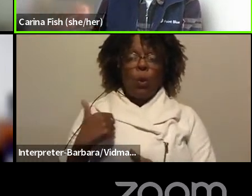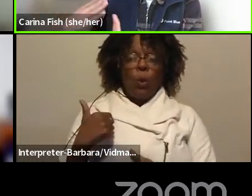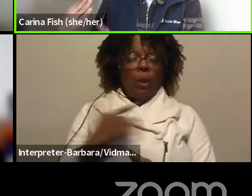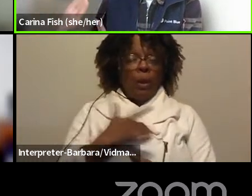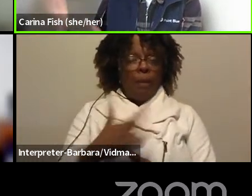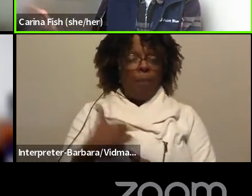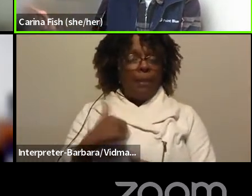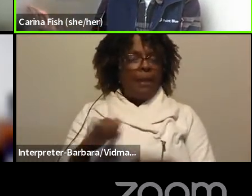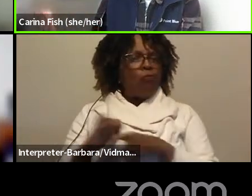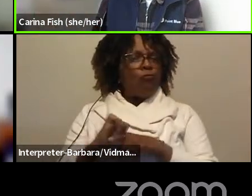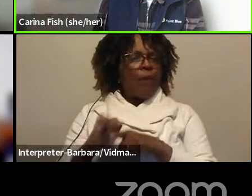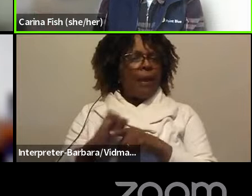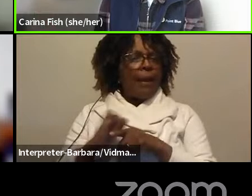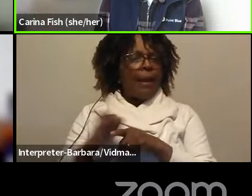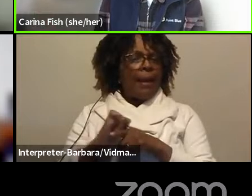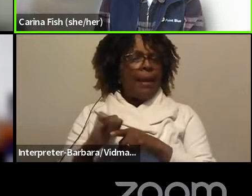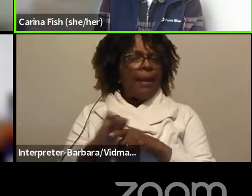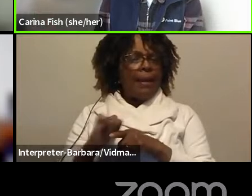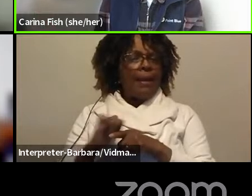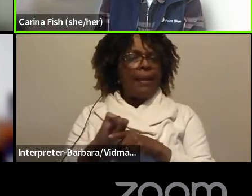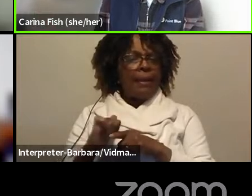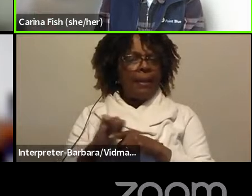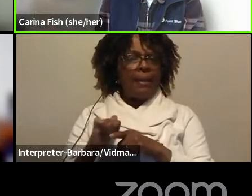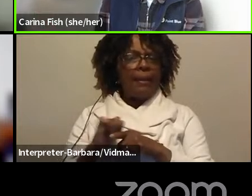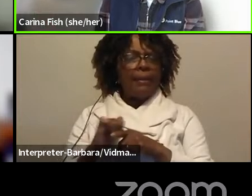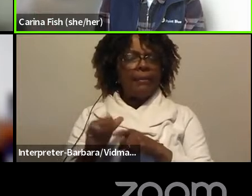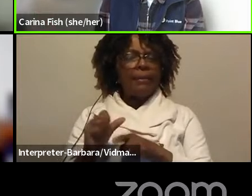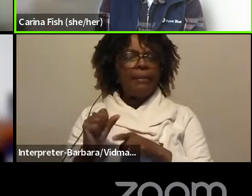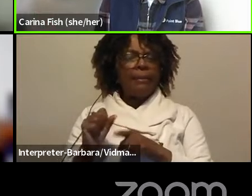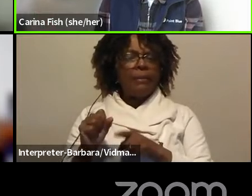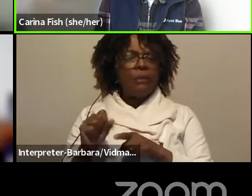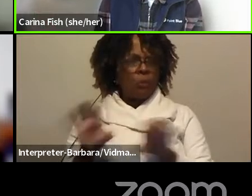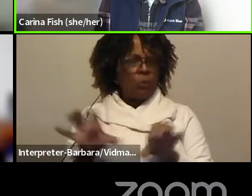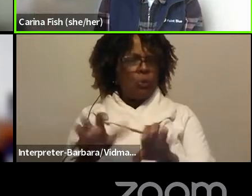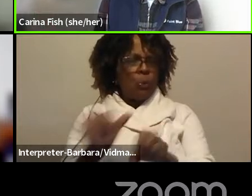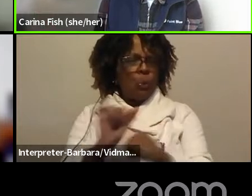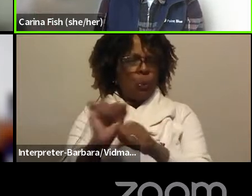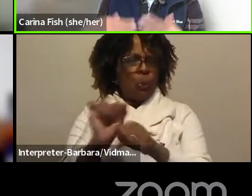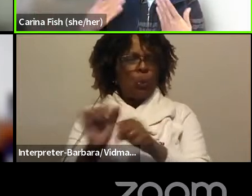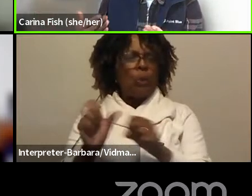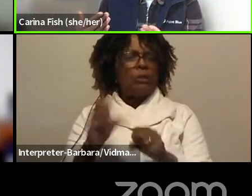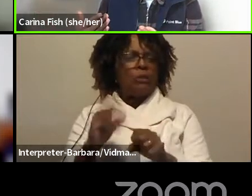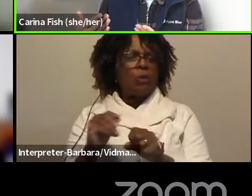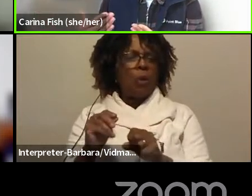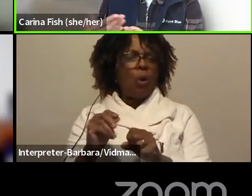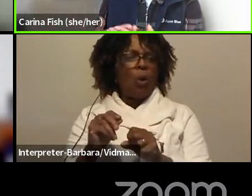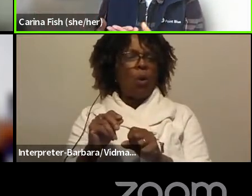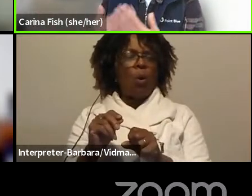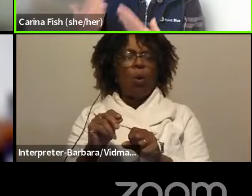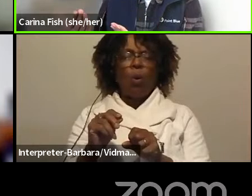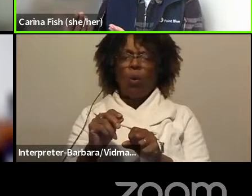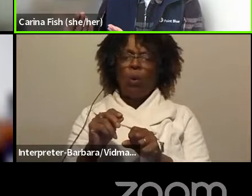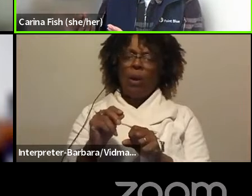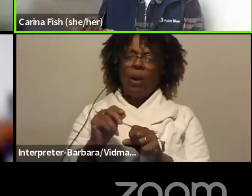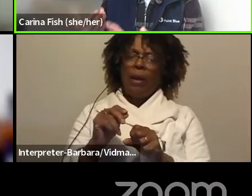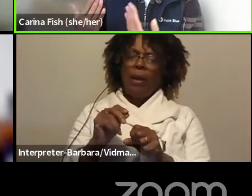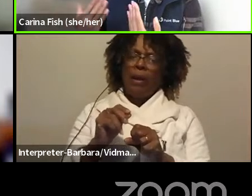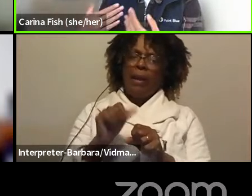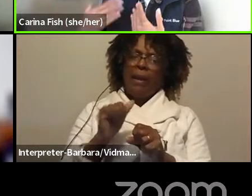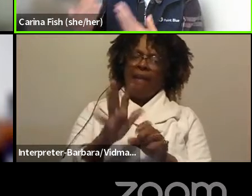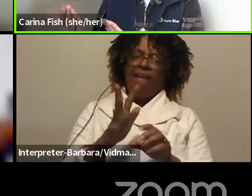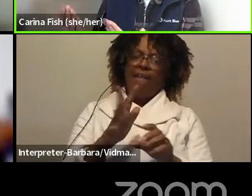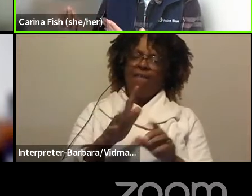it, because you're putting resources behind it. And so oftentimes, if I know that a committee is putting resources behind something, behind an